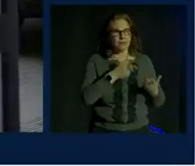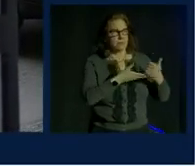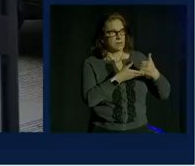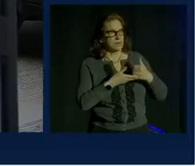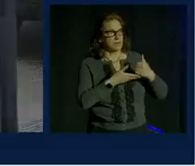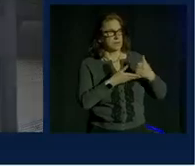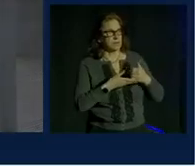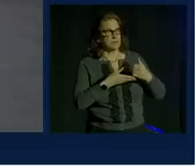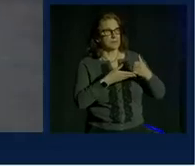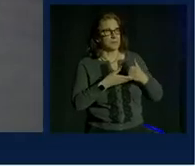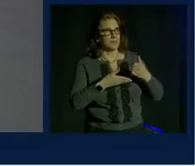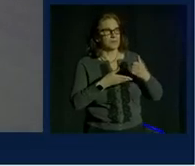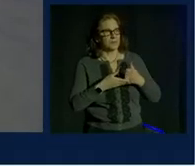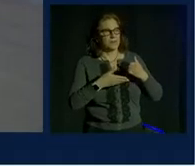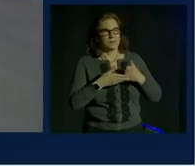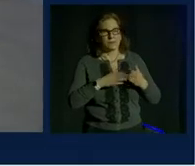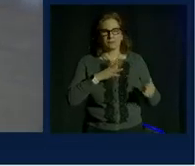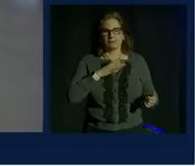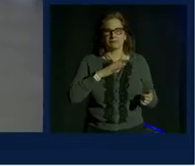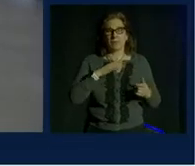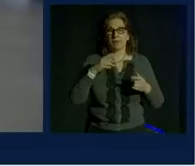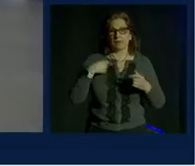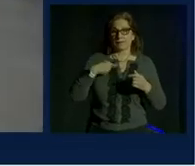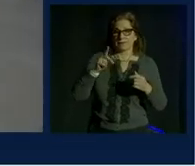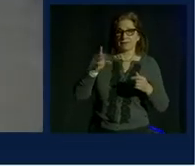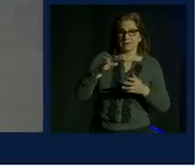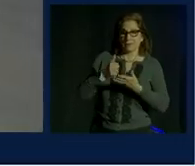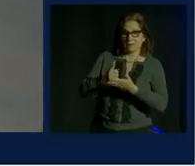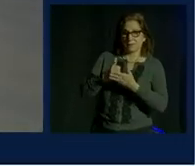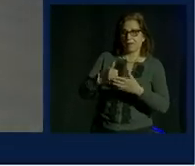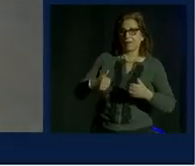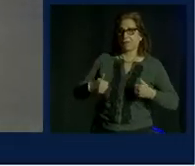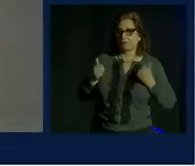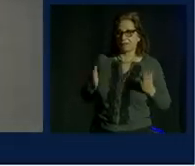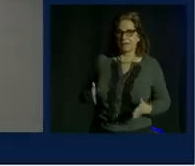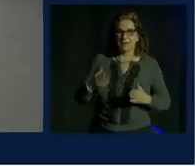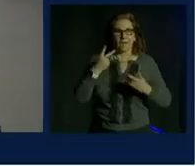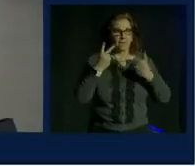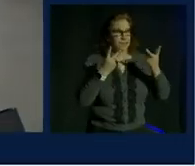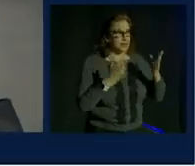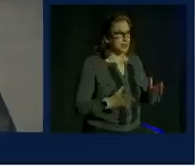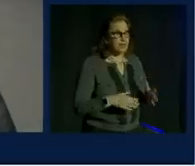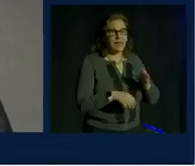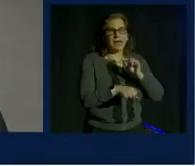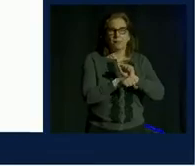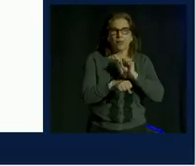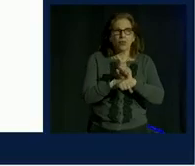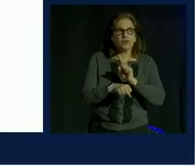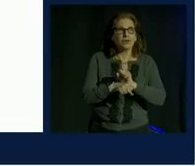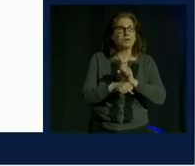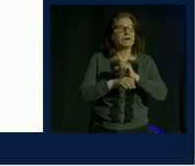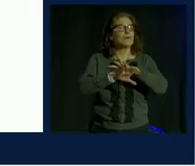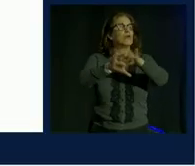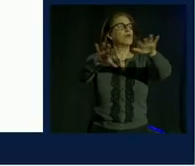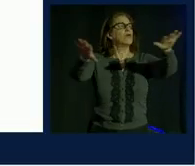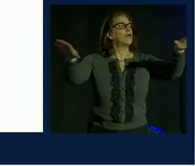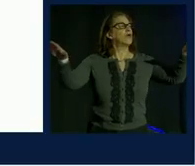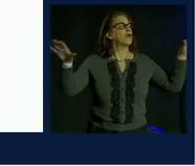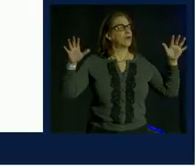residents, our visitors, and of course, the employees of the businesses that we're here to support.